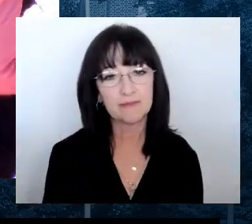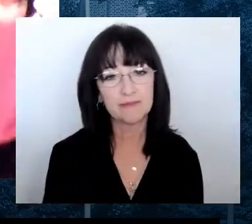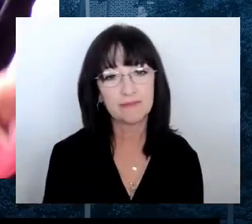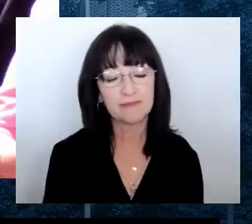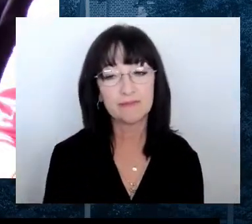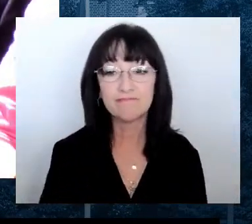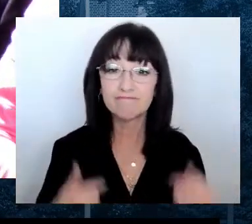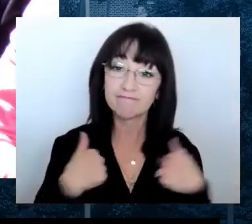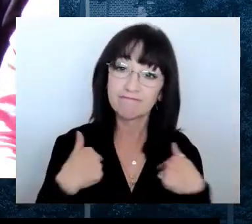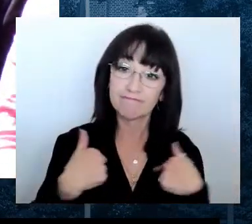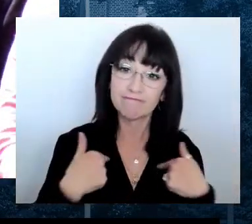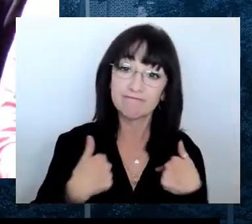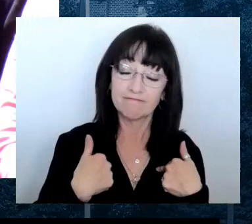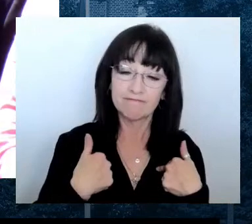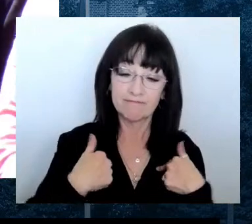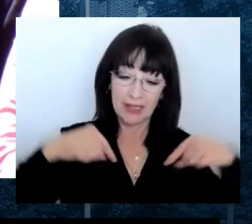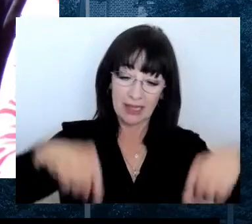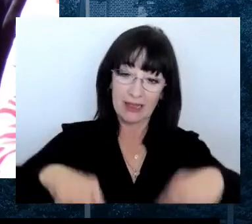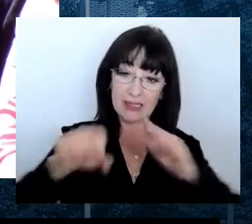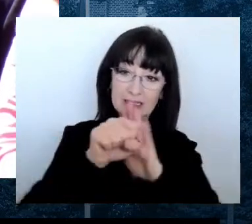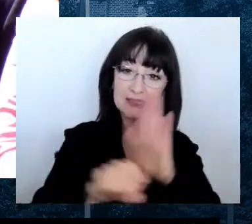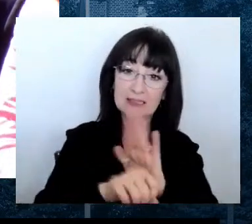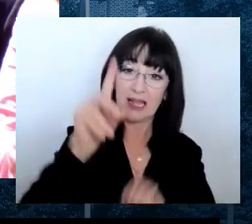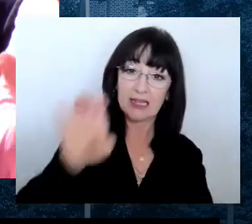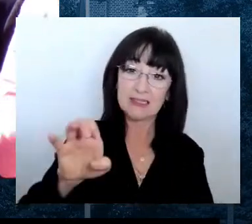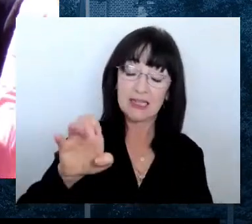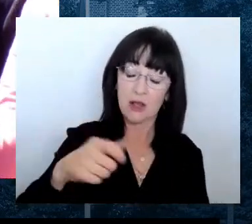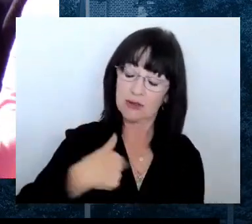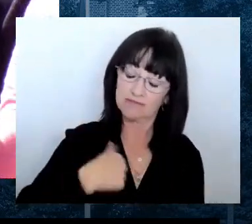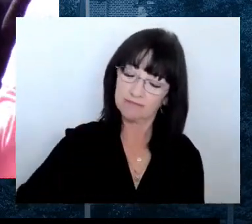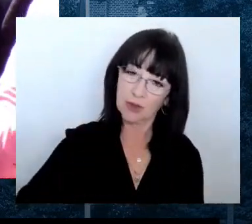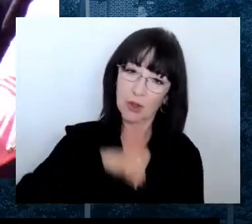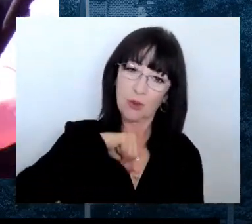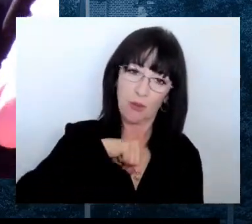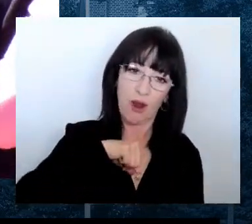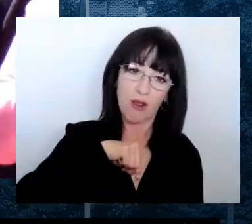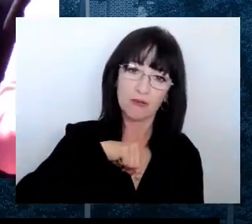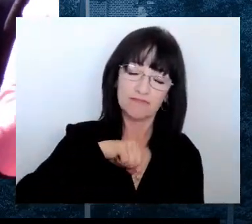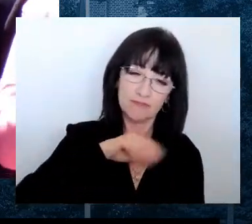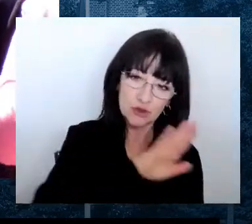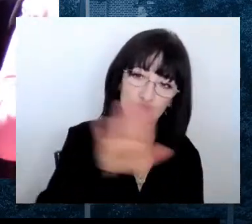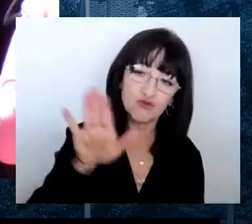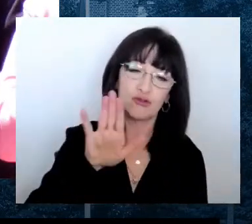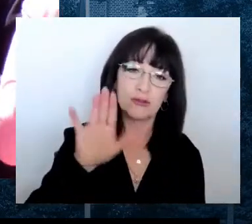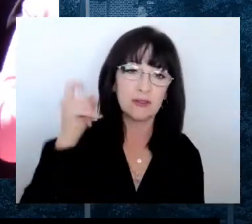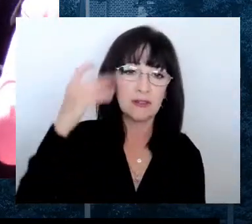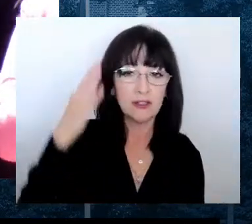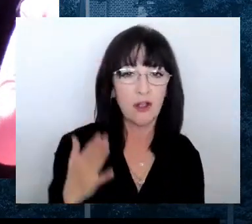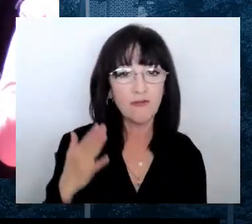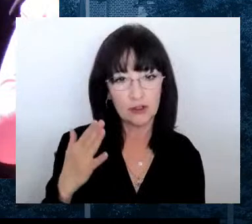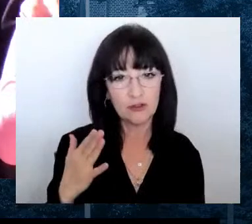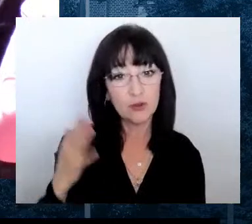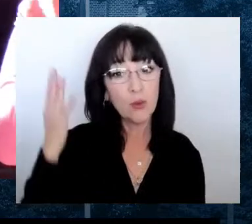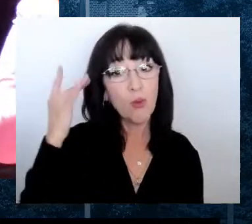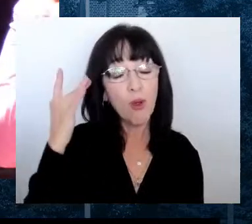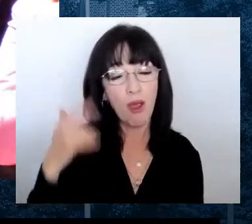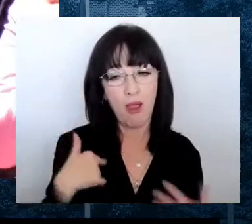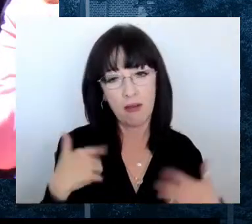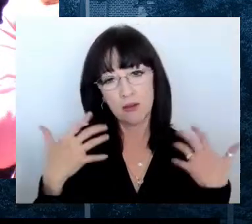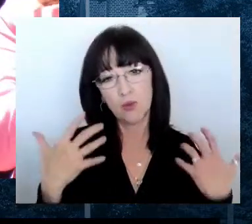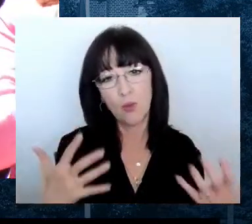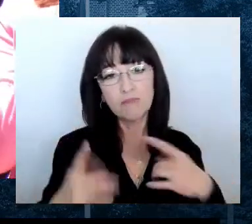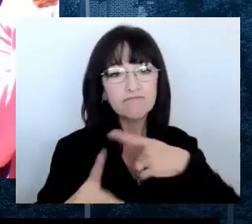that's good for business and good for families. And so let me conclude by thanking